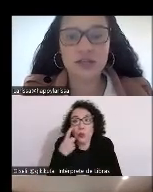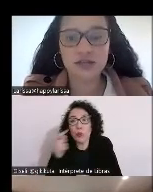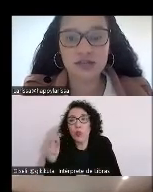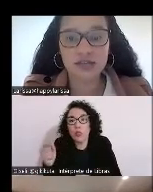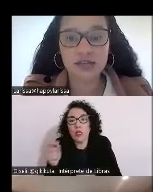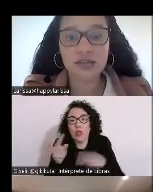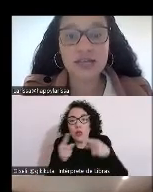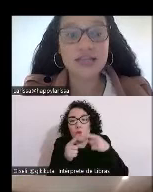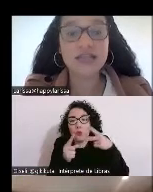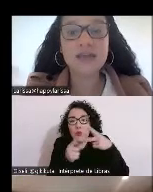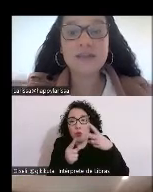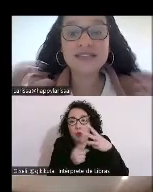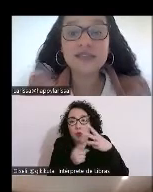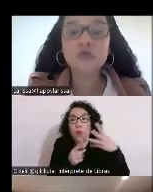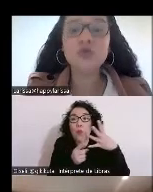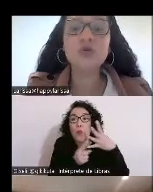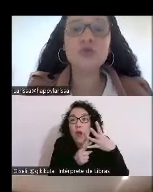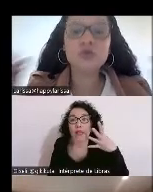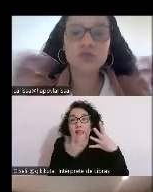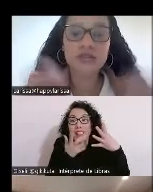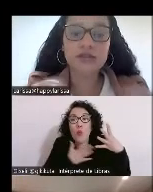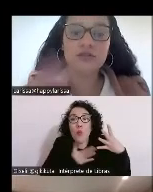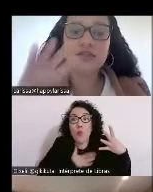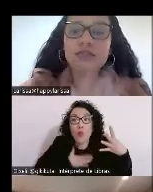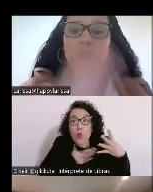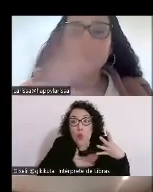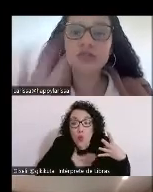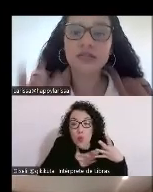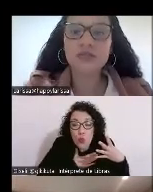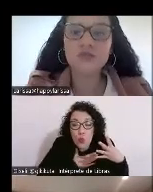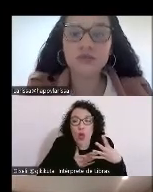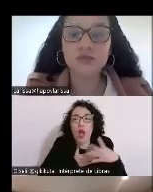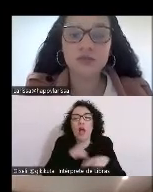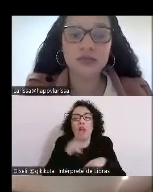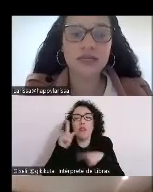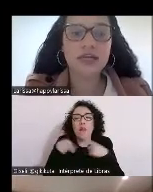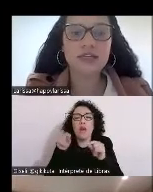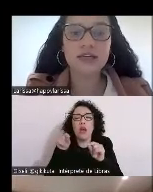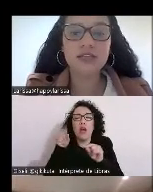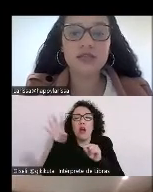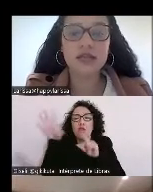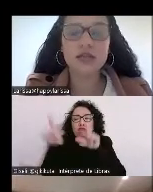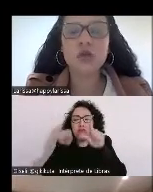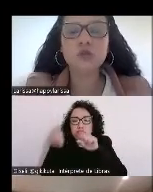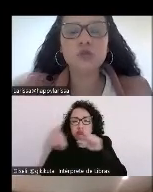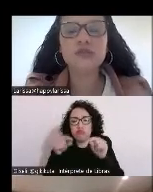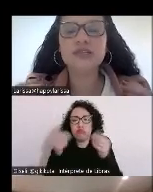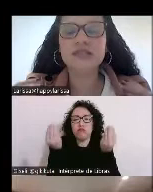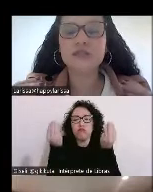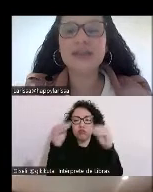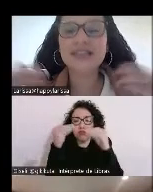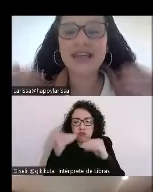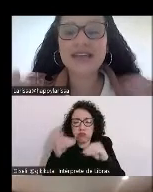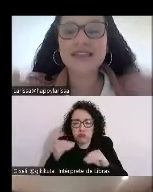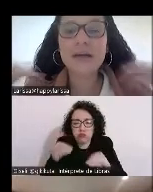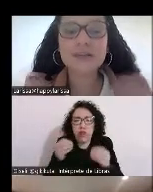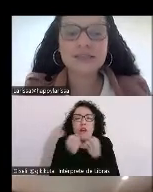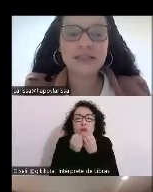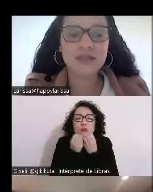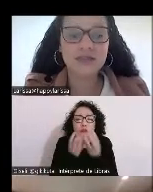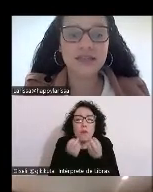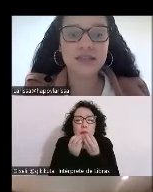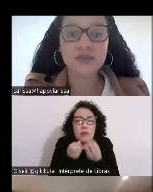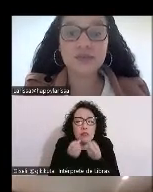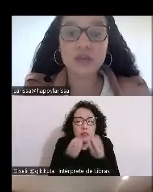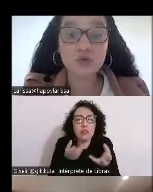que as crianças têm, e eles armazenam todos os dados nesse banco de dados Renzulli, que eles têm todos esses materiais